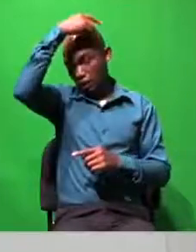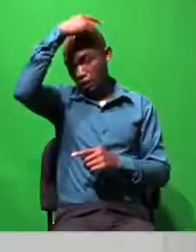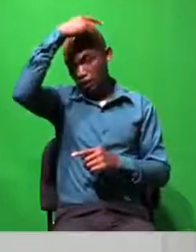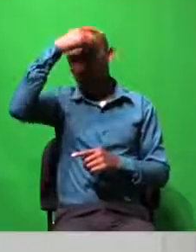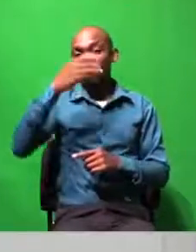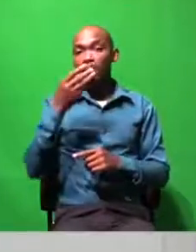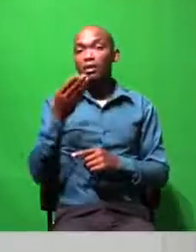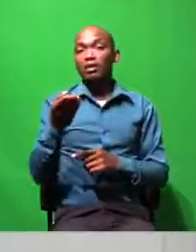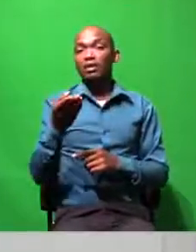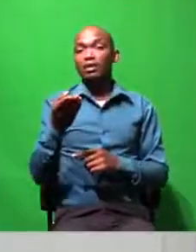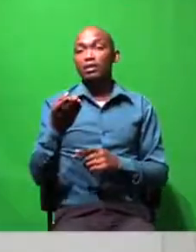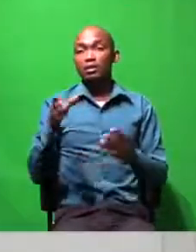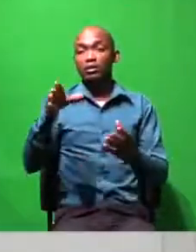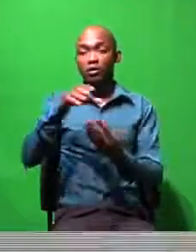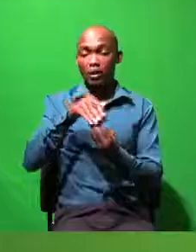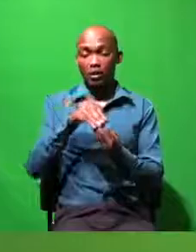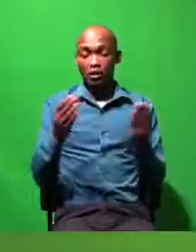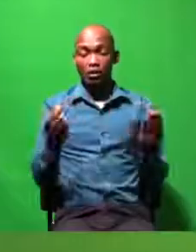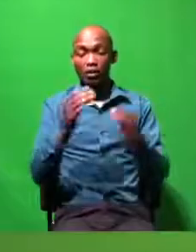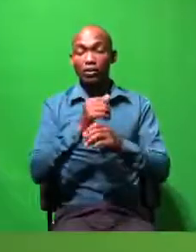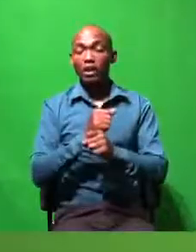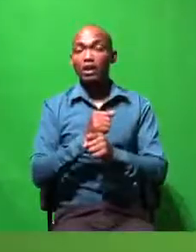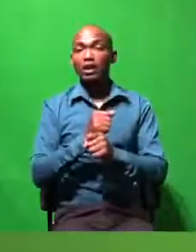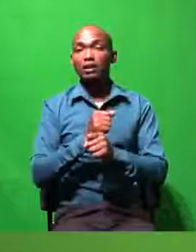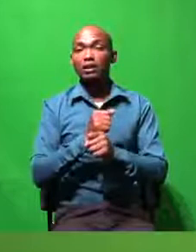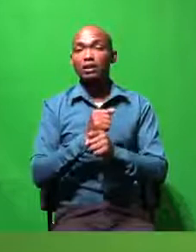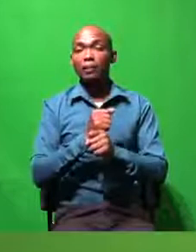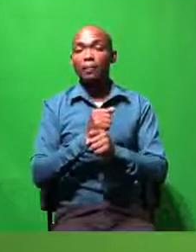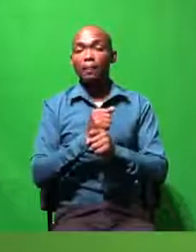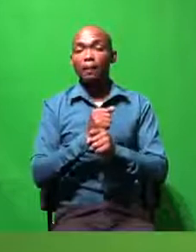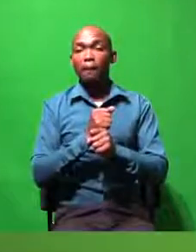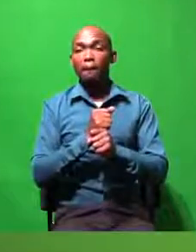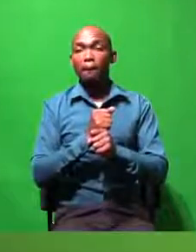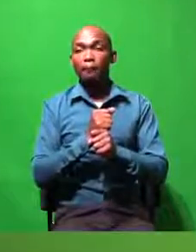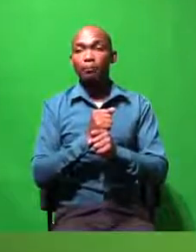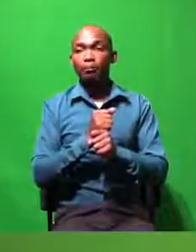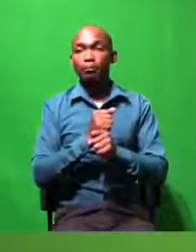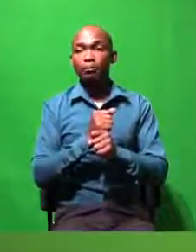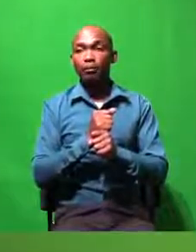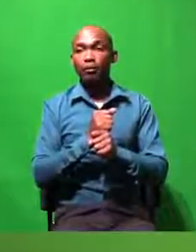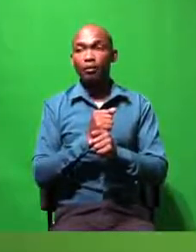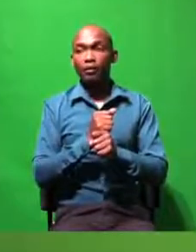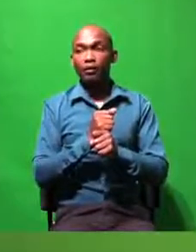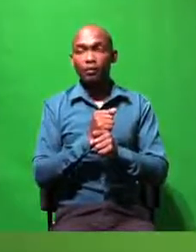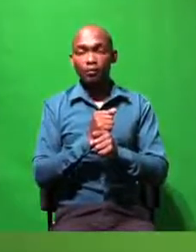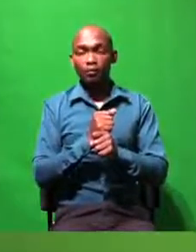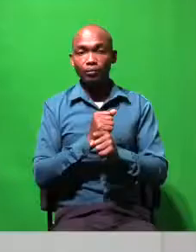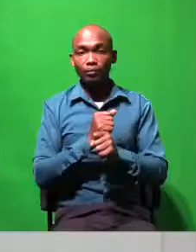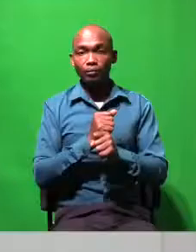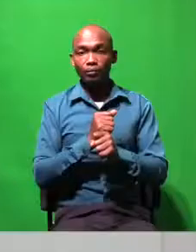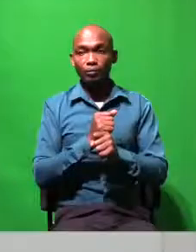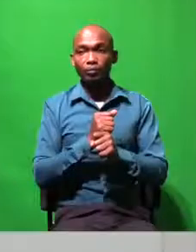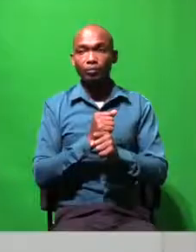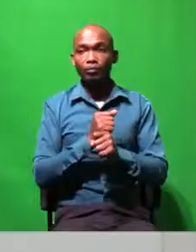This gives 90 degrees. So we can say 50 degrees and 40 degrees